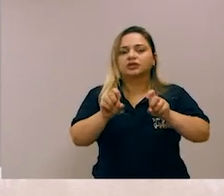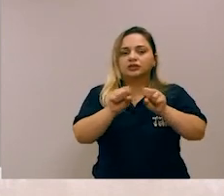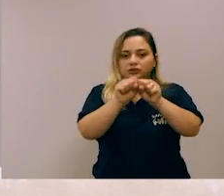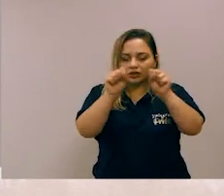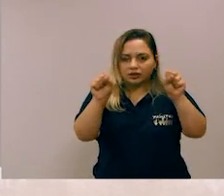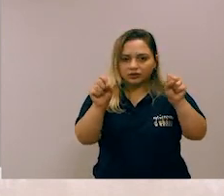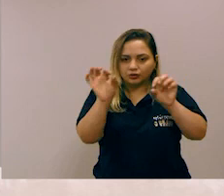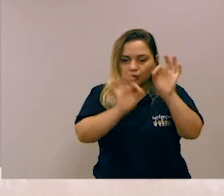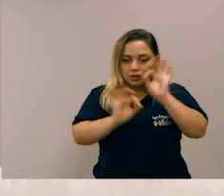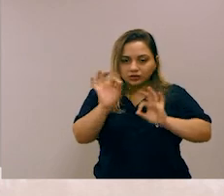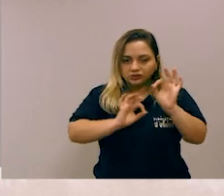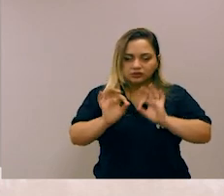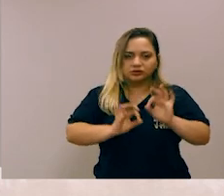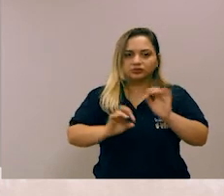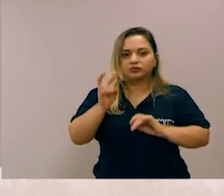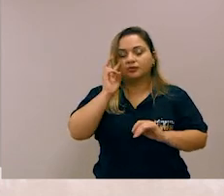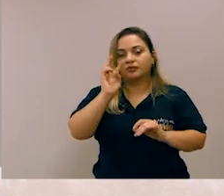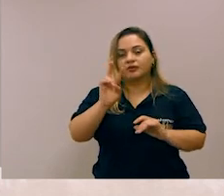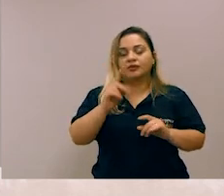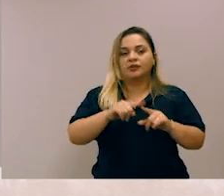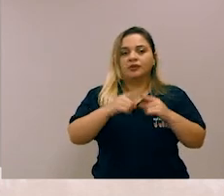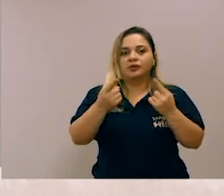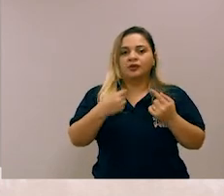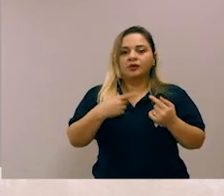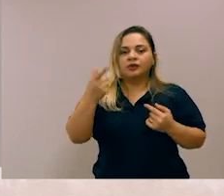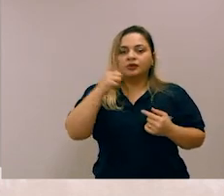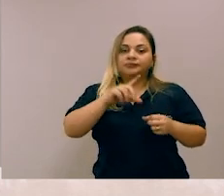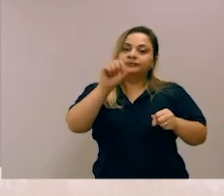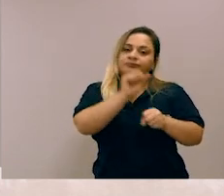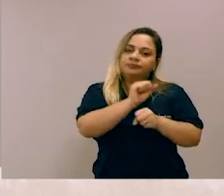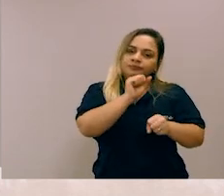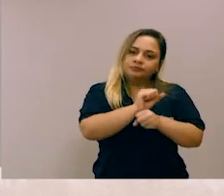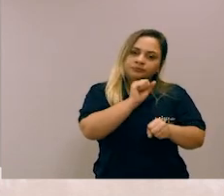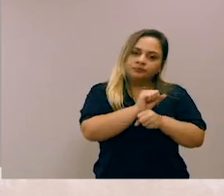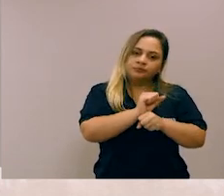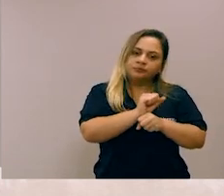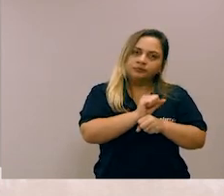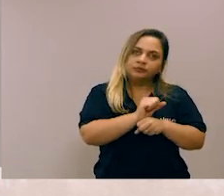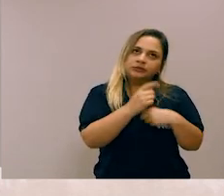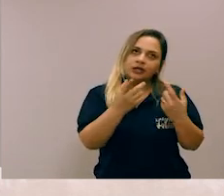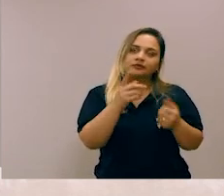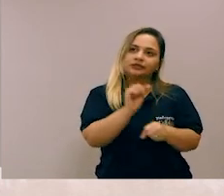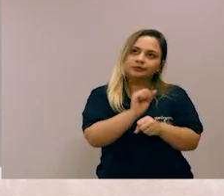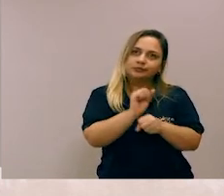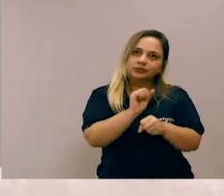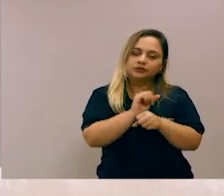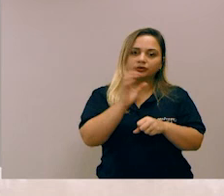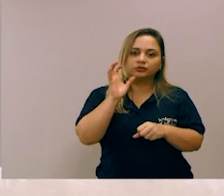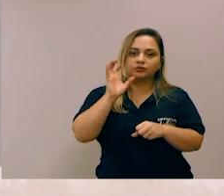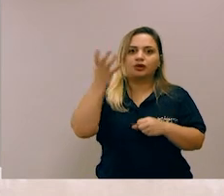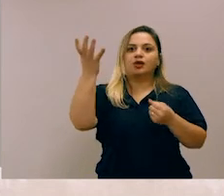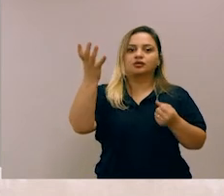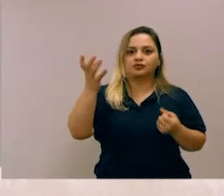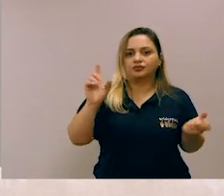working directly in the field, we don't have enough time to wait for a certain data to be